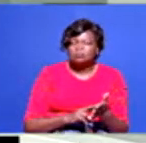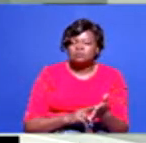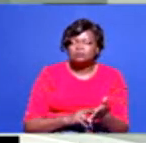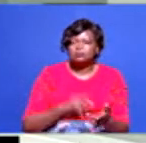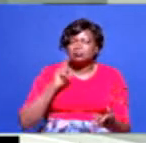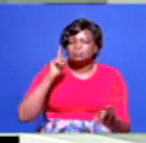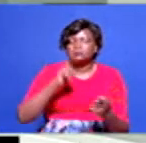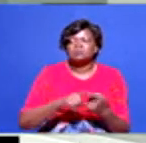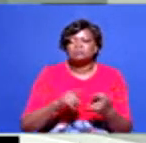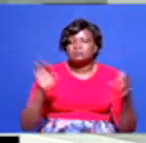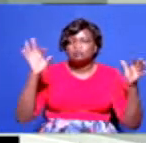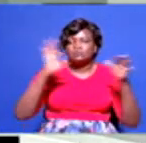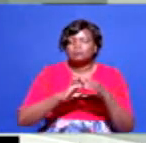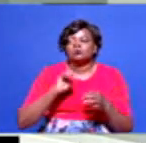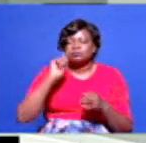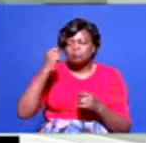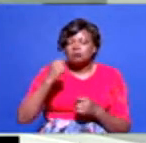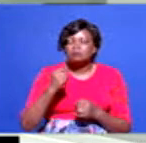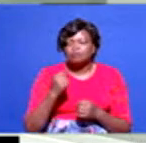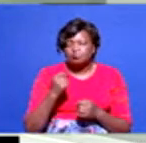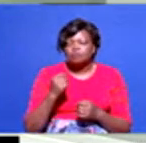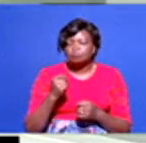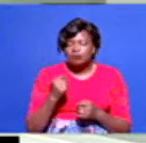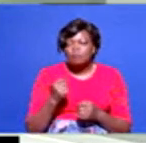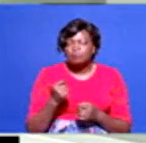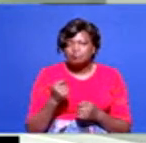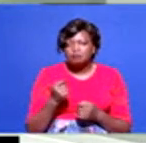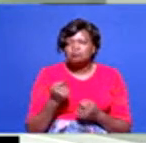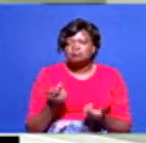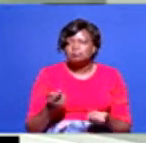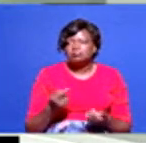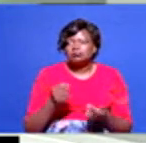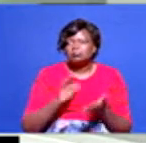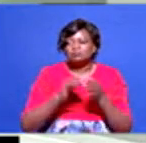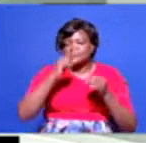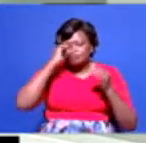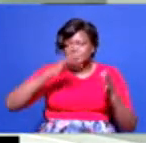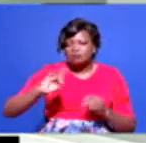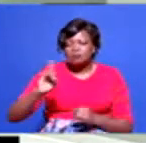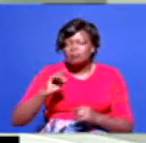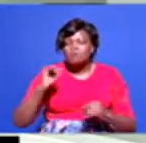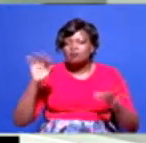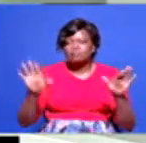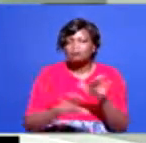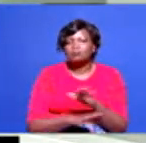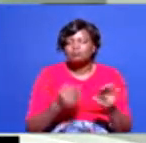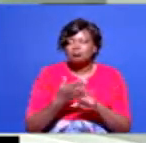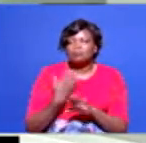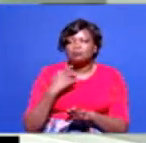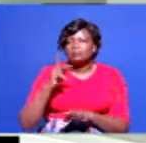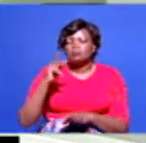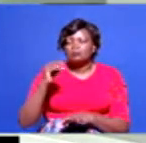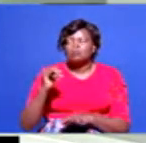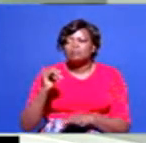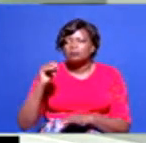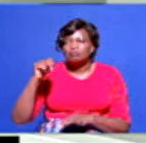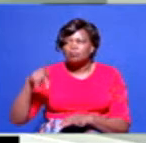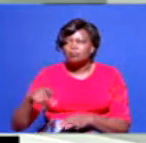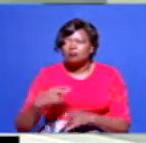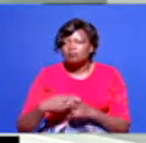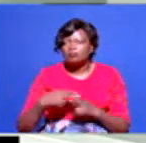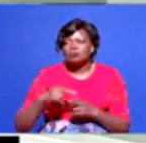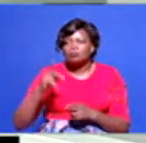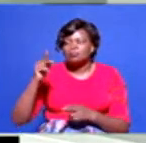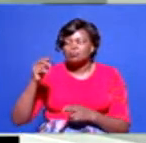Party ticket in the Nairobi governorship race. Well, Polycarp, who will be deputized by former Kibwezi Member of Parliament, Philip Kaloki,